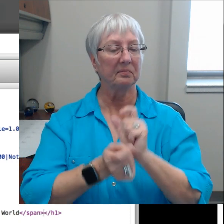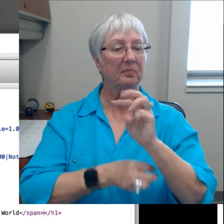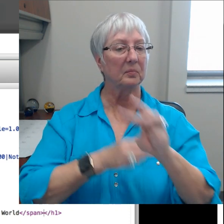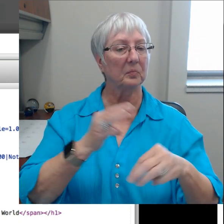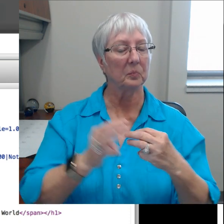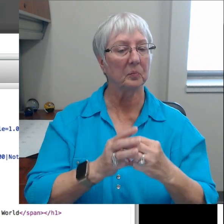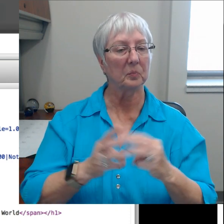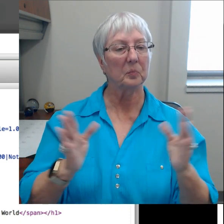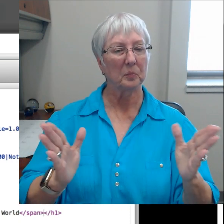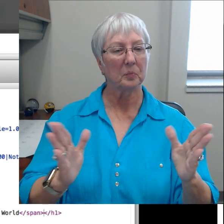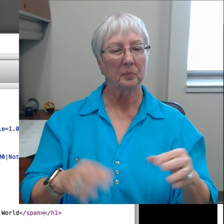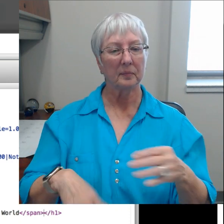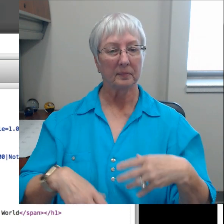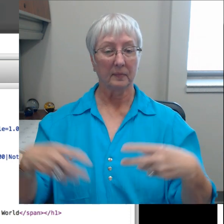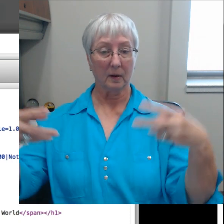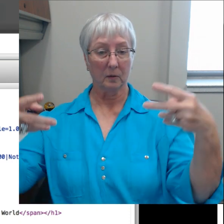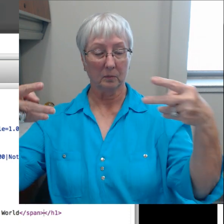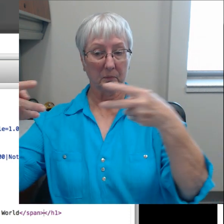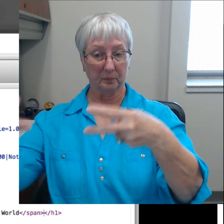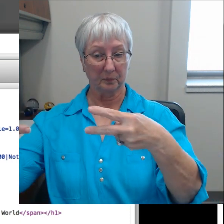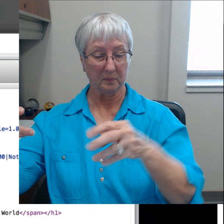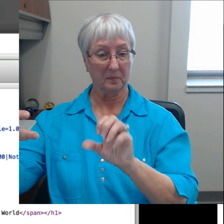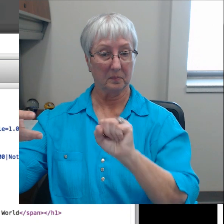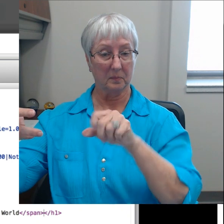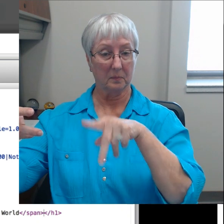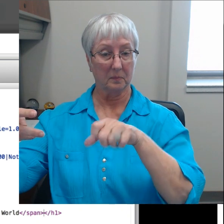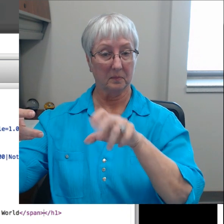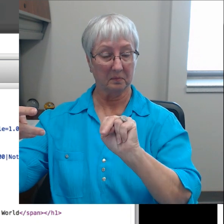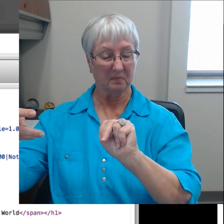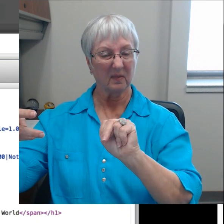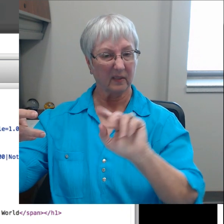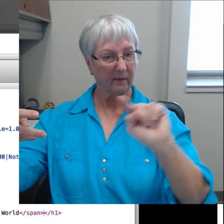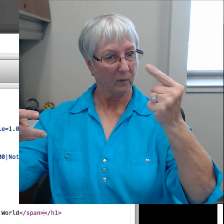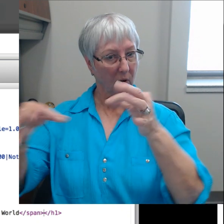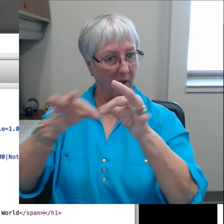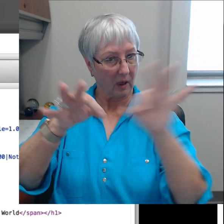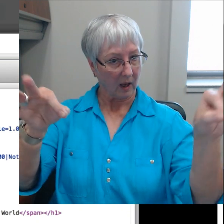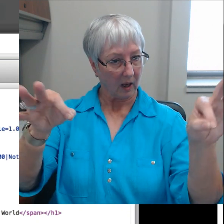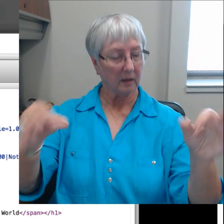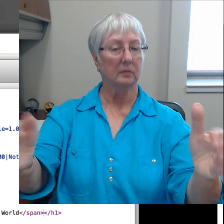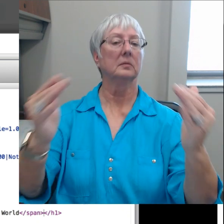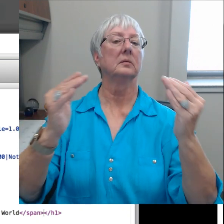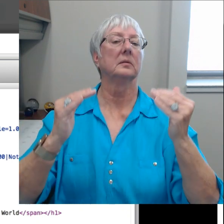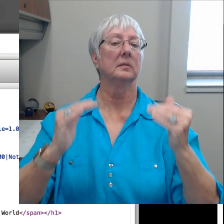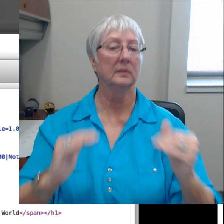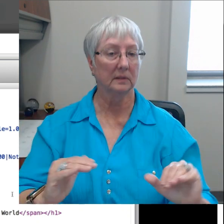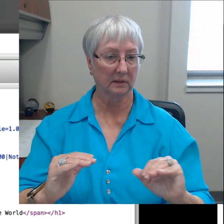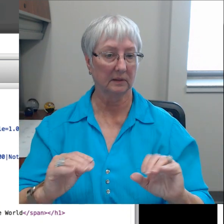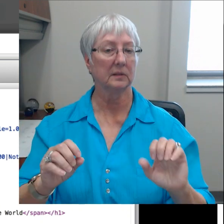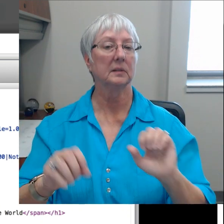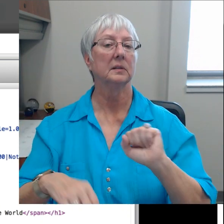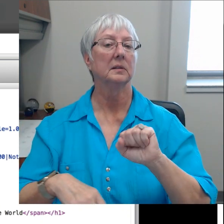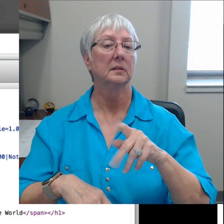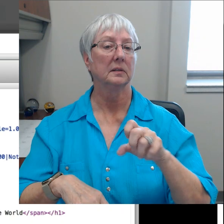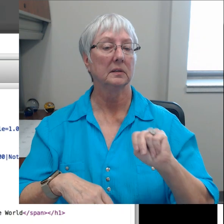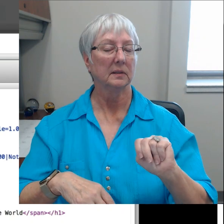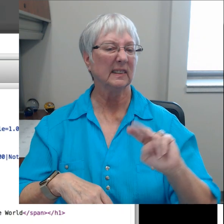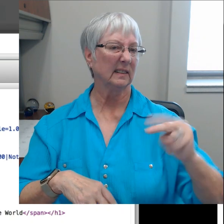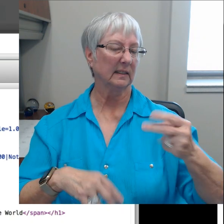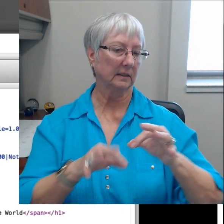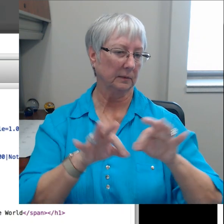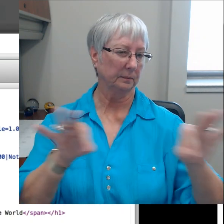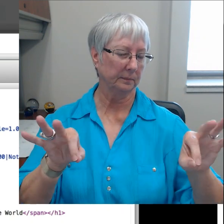Now we have our span tags indicating what should be the first and second line in the case when this headline needs to break into 2 lines. And let's give each of them a